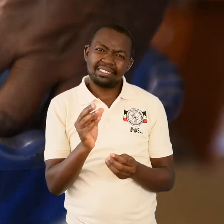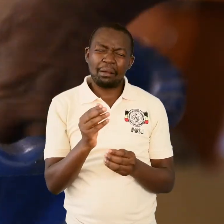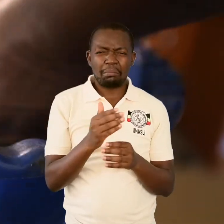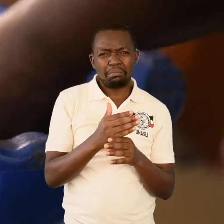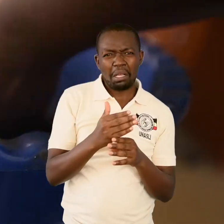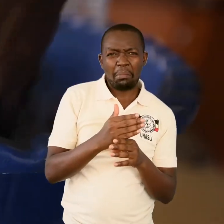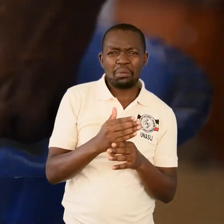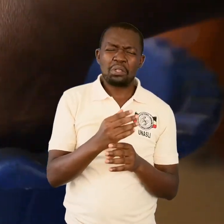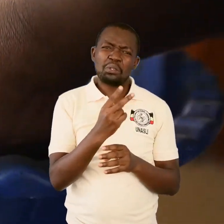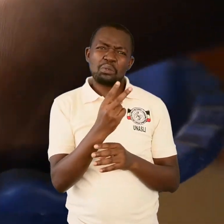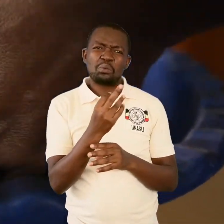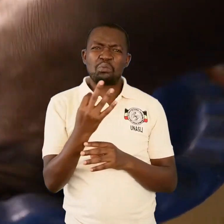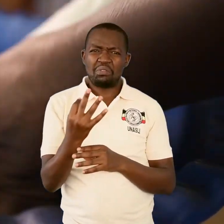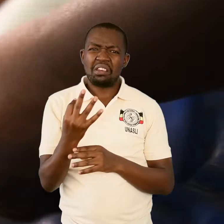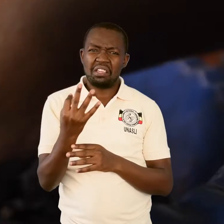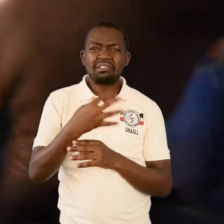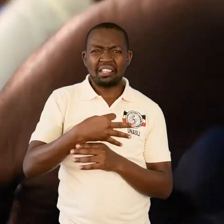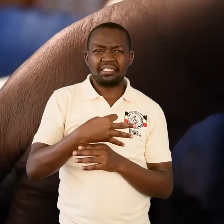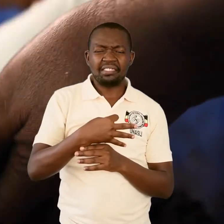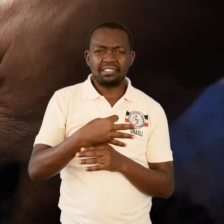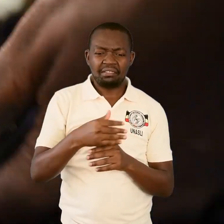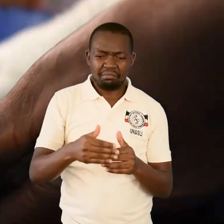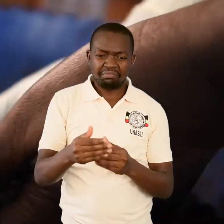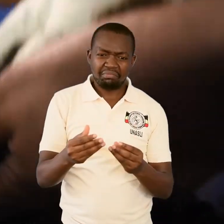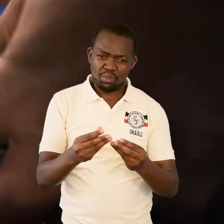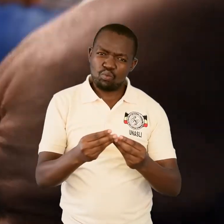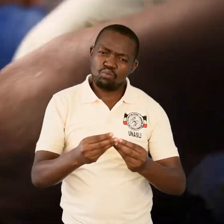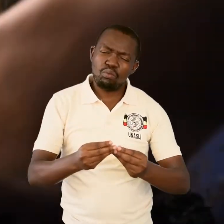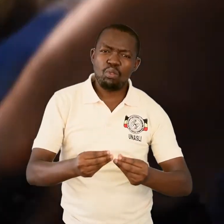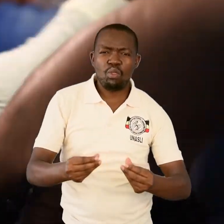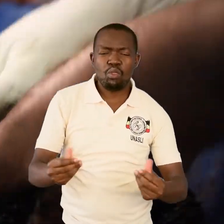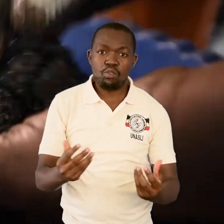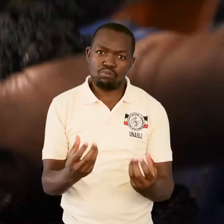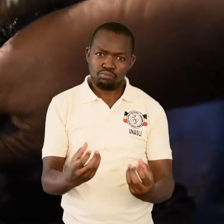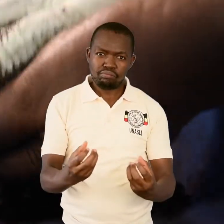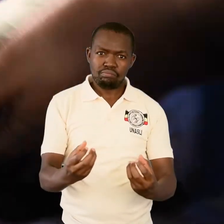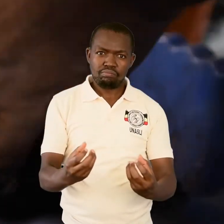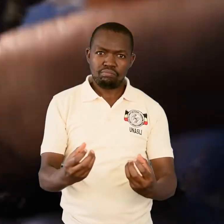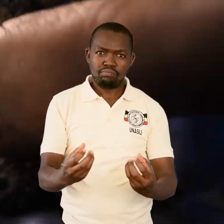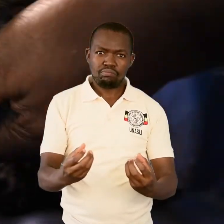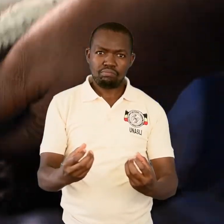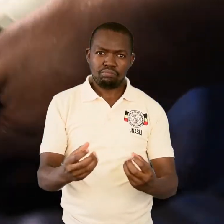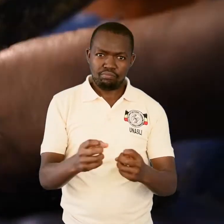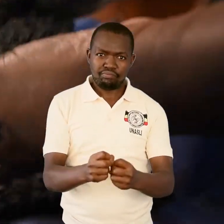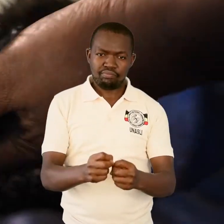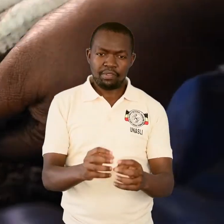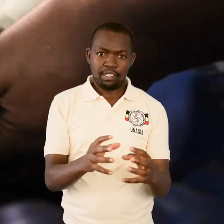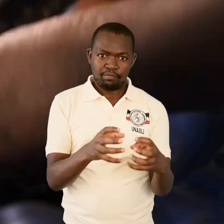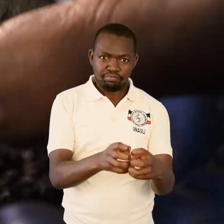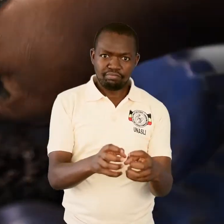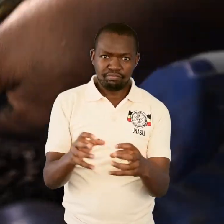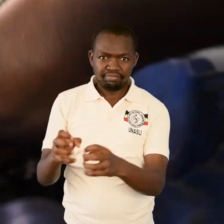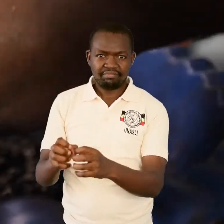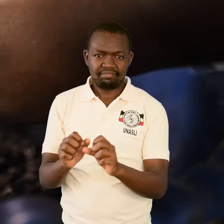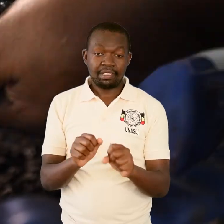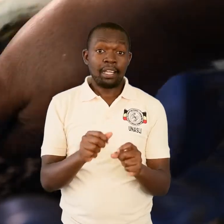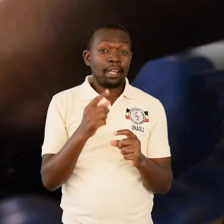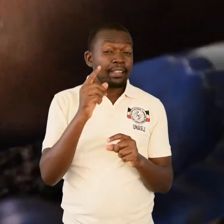dry. That is if it's under direct sunshine.